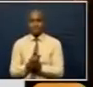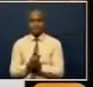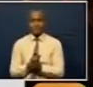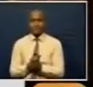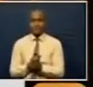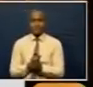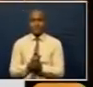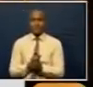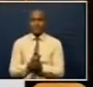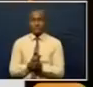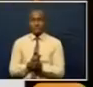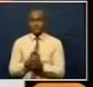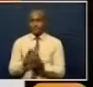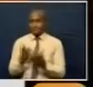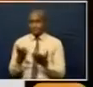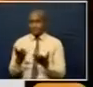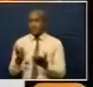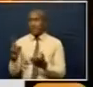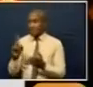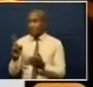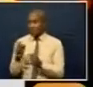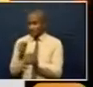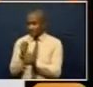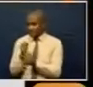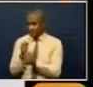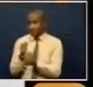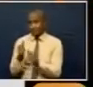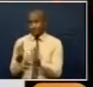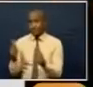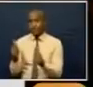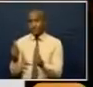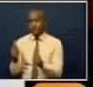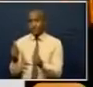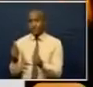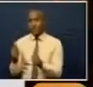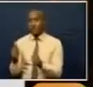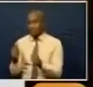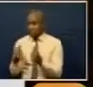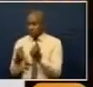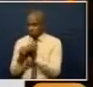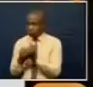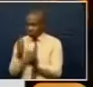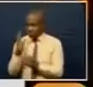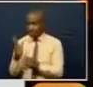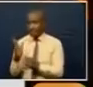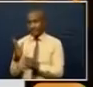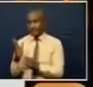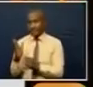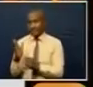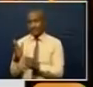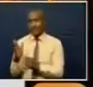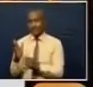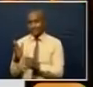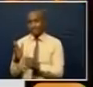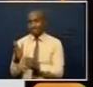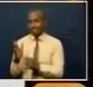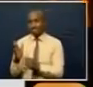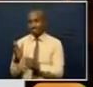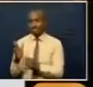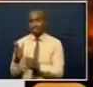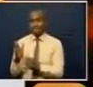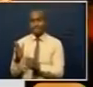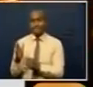GDP depends on the Nairobi that is working, you know. So we're giving the governor all the support he needs. In the Senate, we're looking at the law. Remember, even in